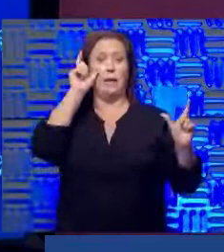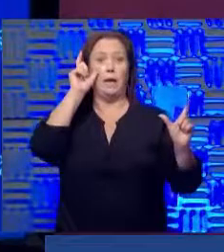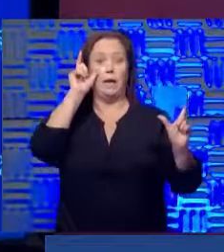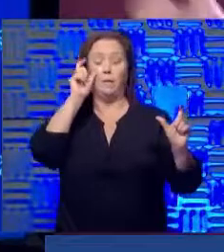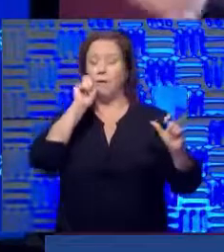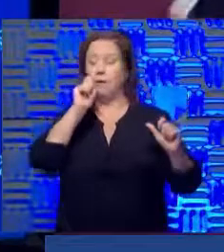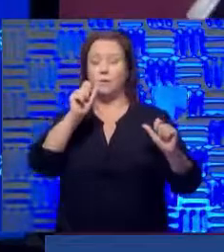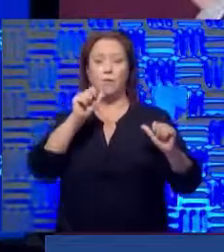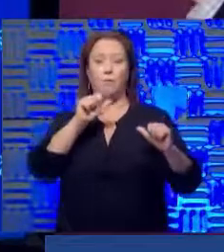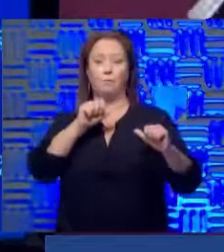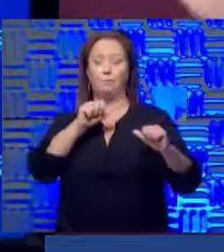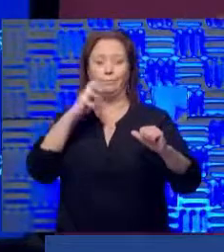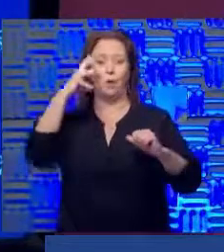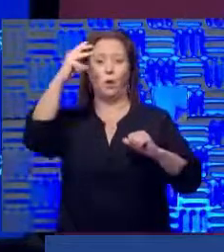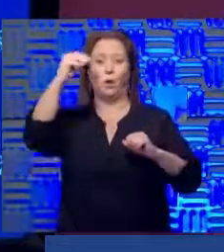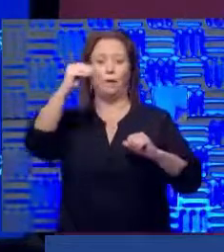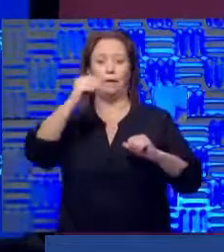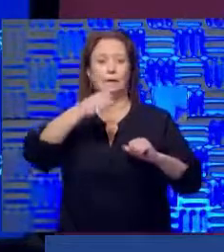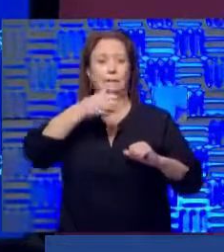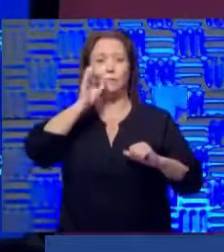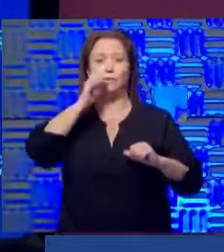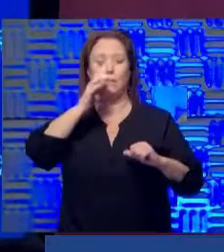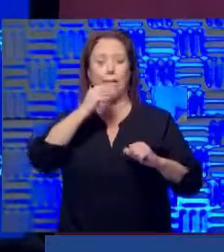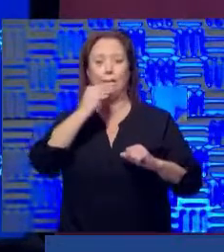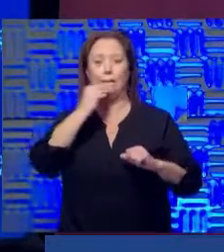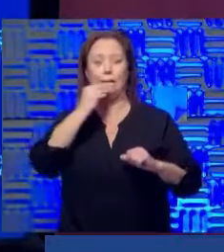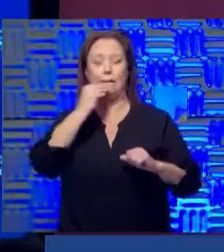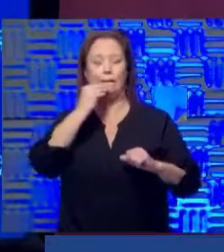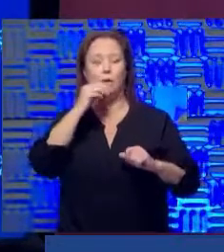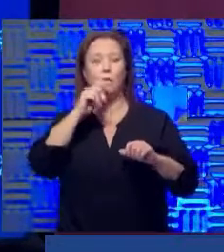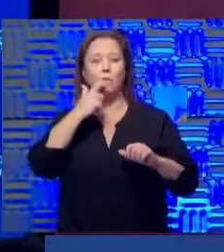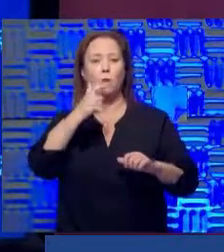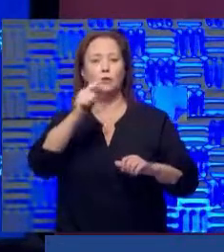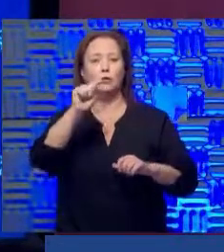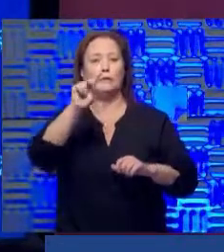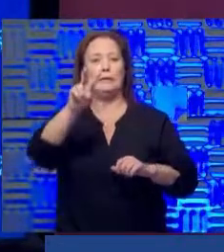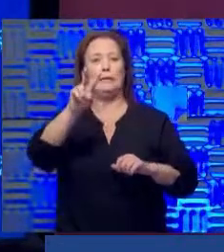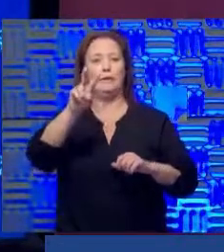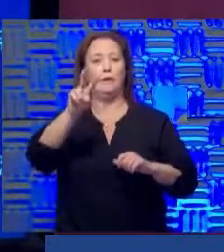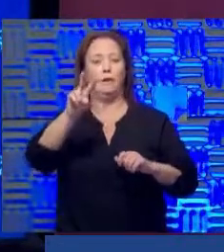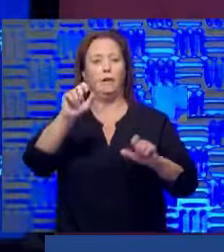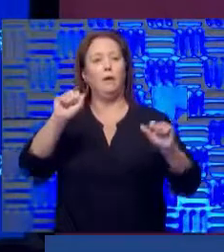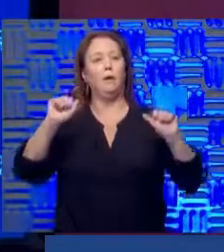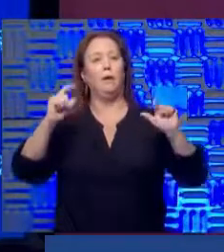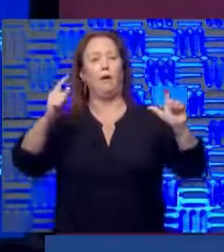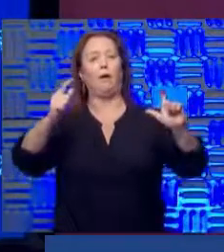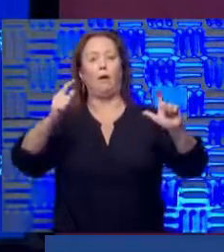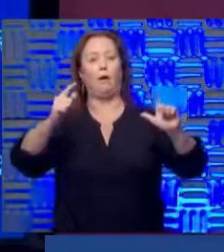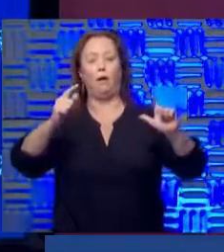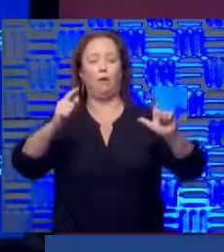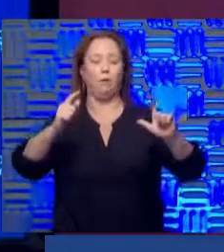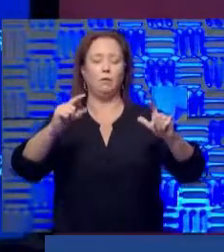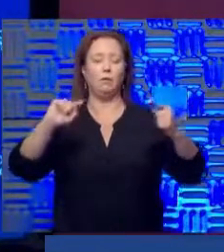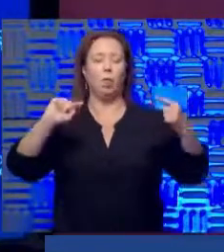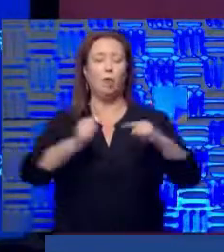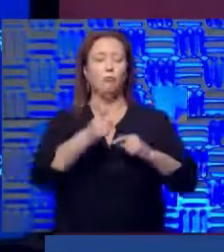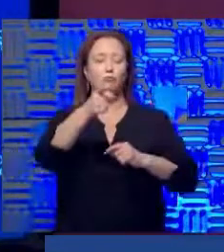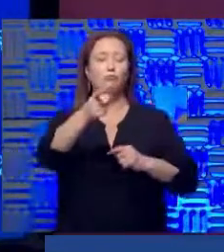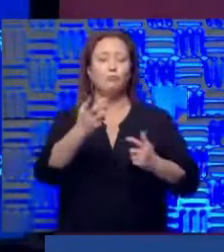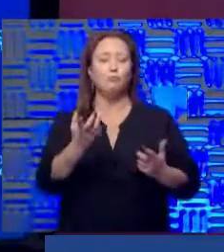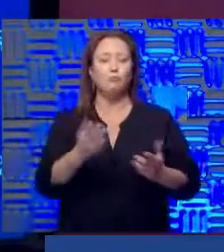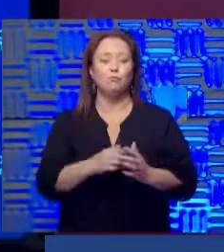up and go walk to get something to drink or something to eat or turn on the TV. These are all just shooting yourself in the foot.